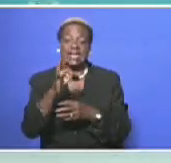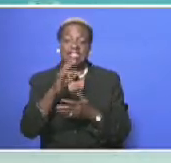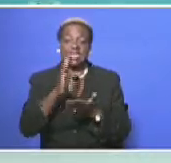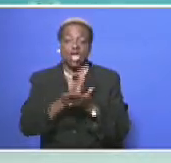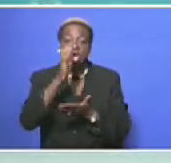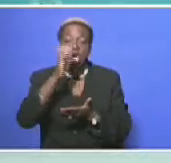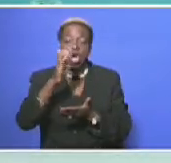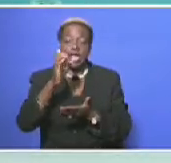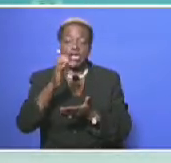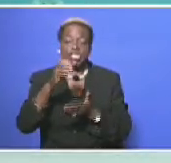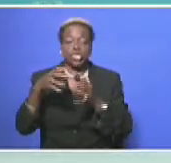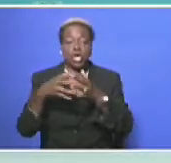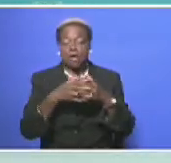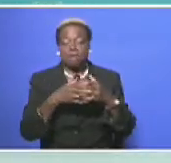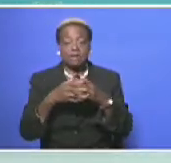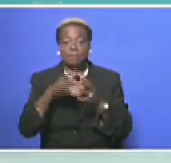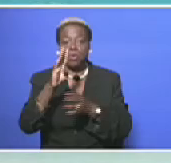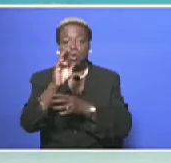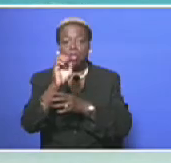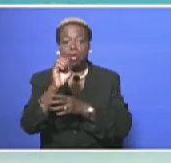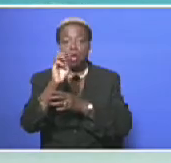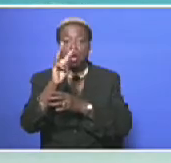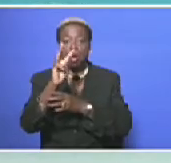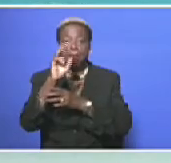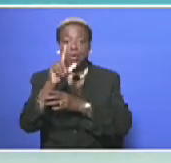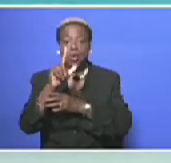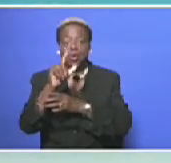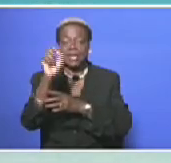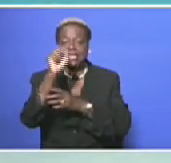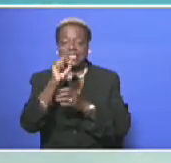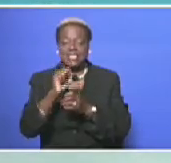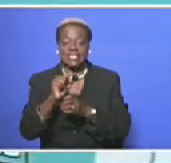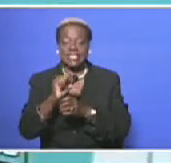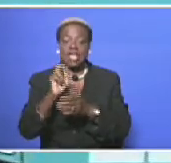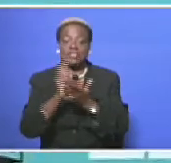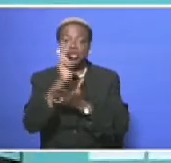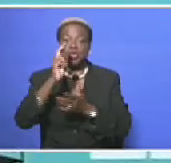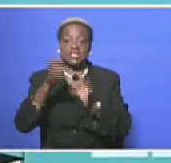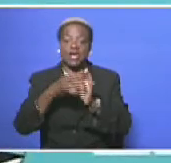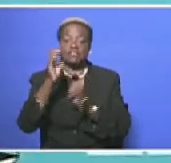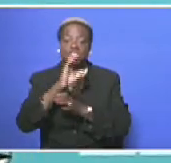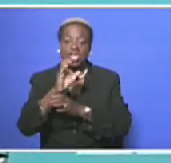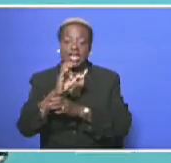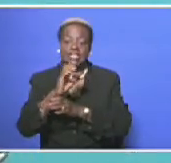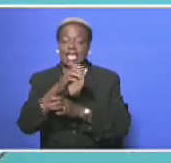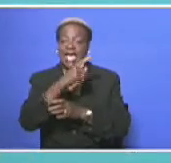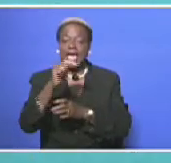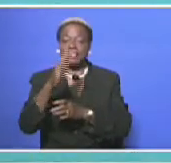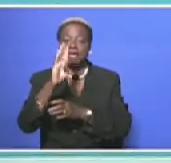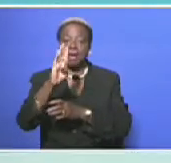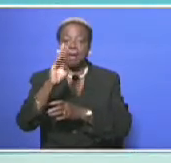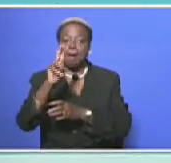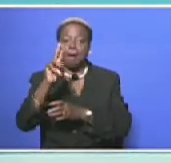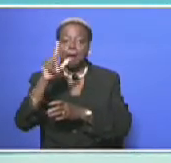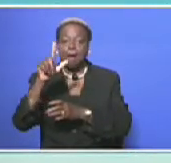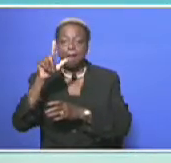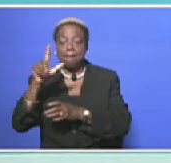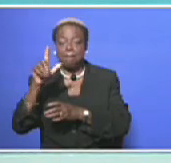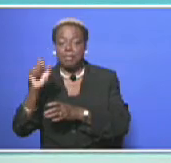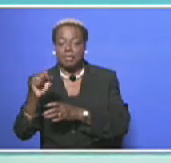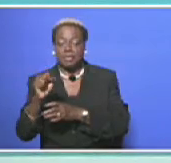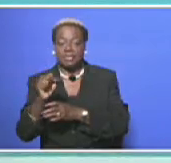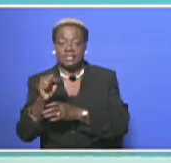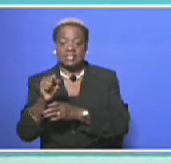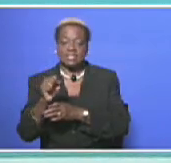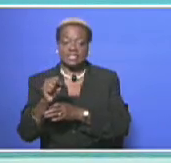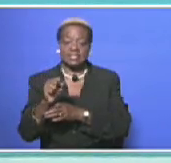bowl season. Representatives from the University of Charlotte, the 49ers out of the CUSA, and the Buffalo Bulls out of the MAC on what